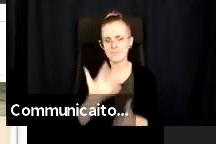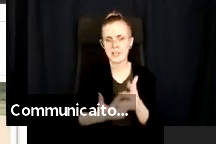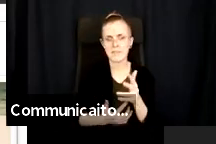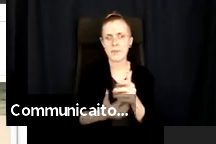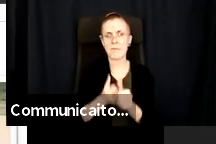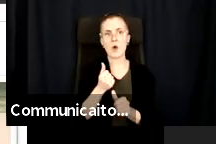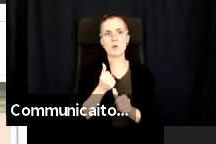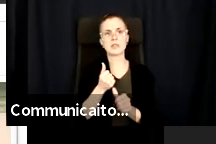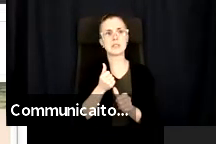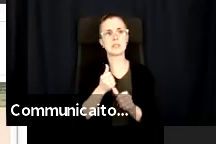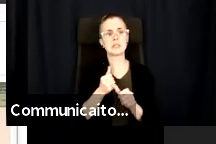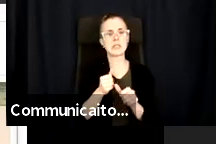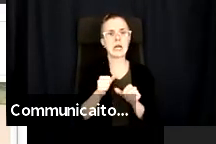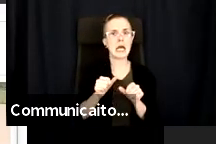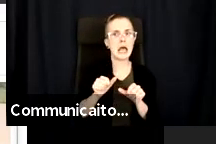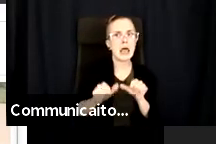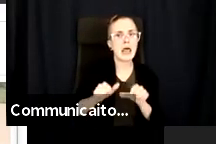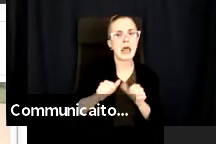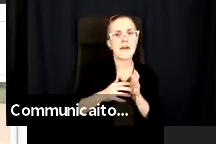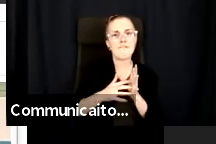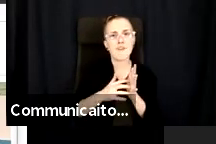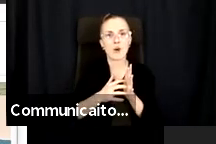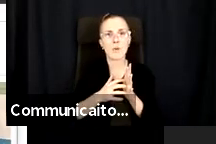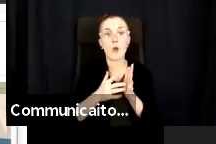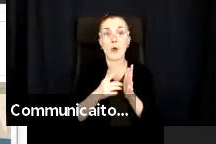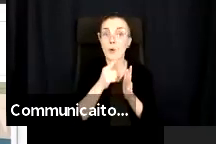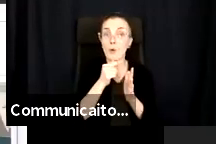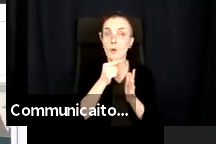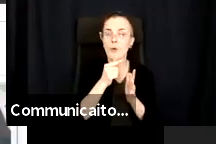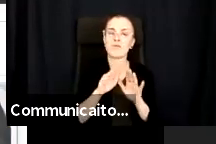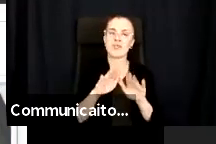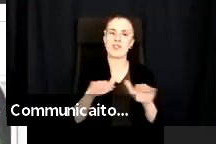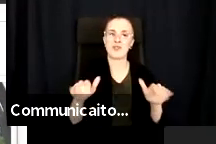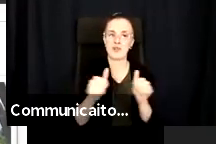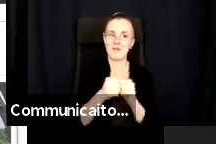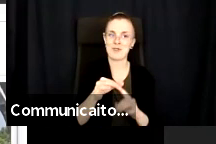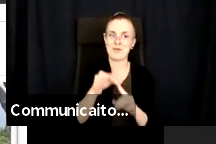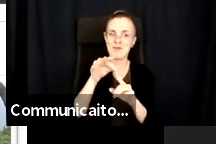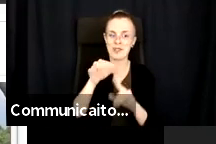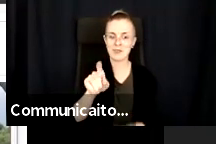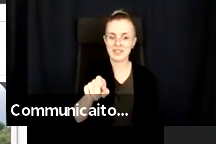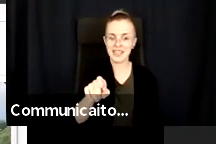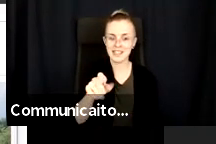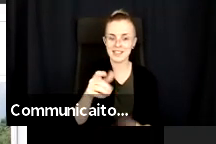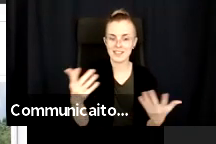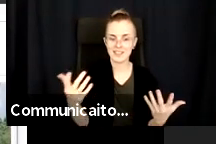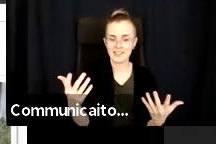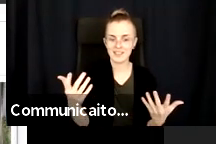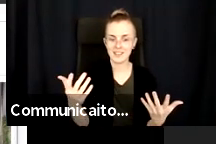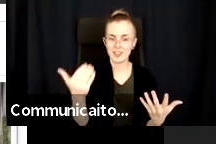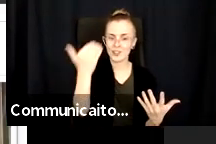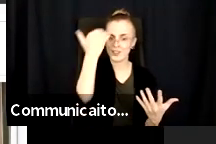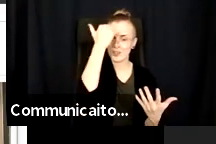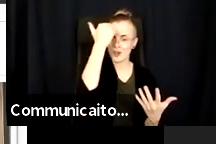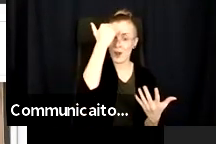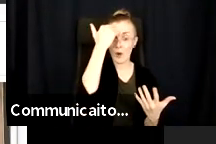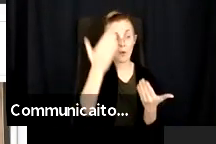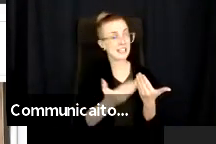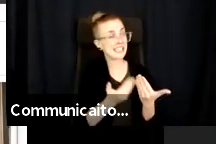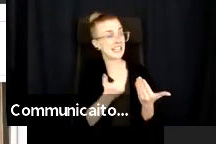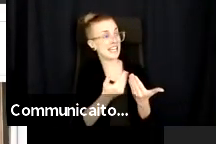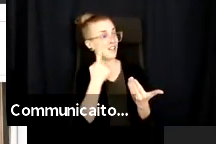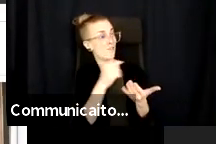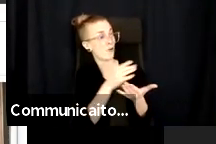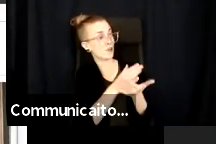us, our children with special needs. You know, what is easy for some is very,